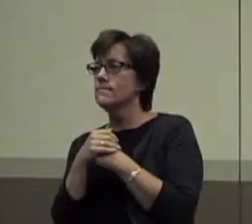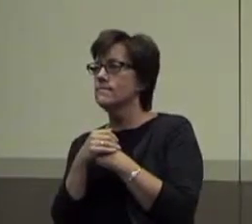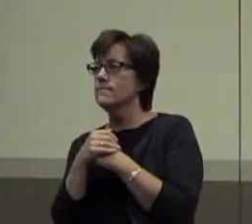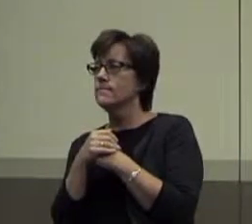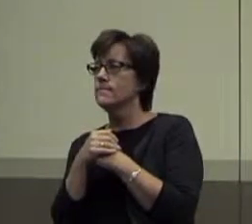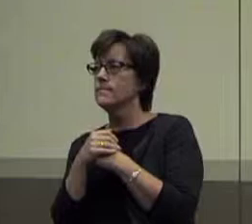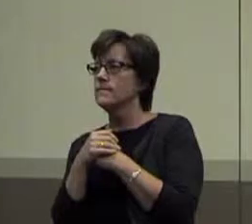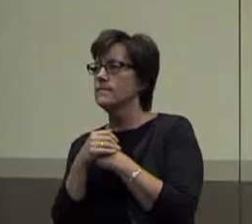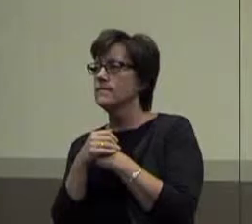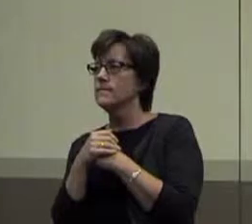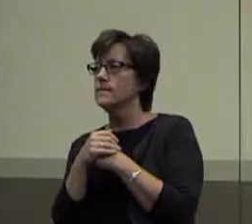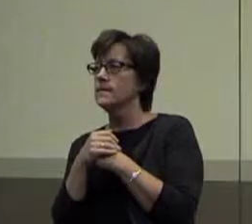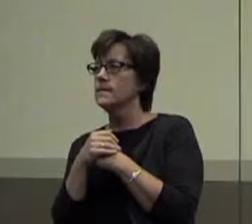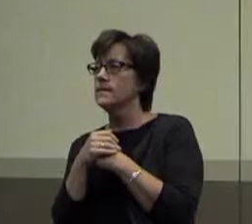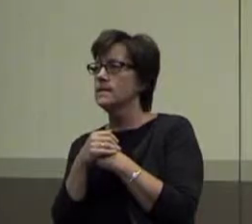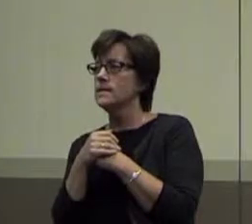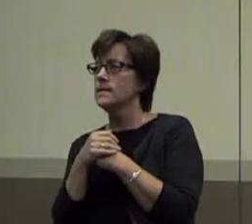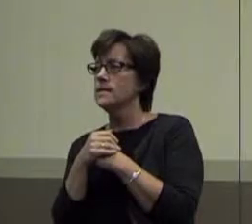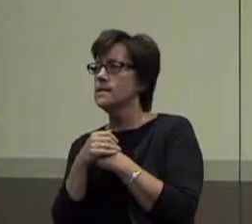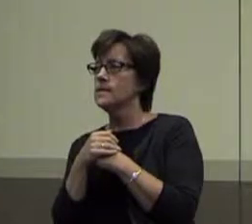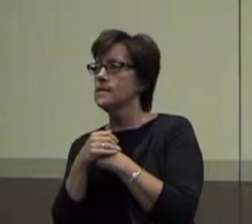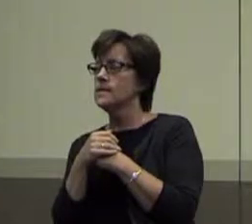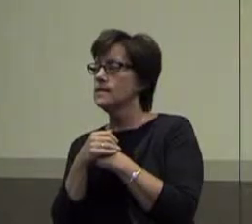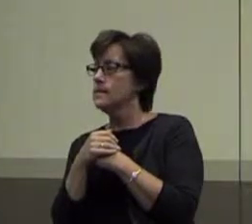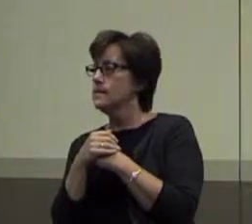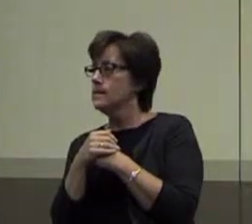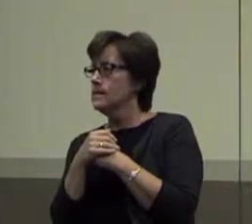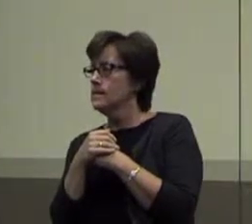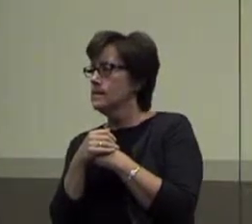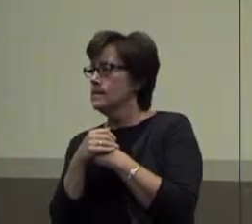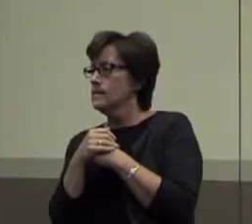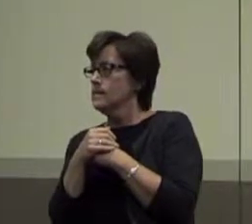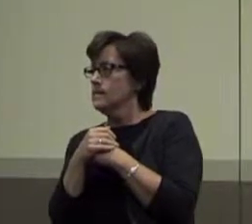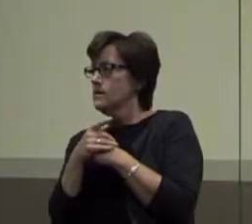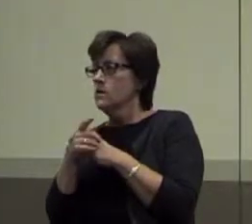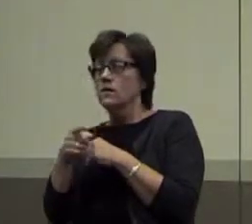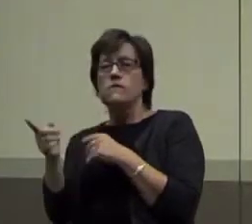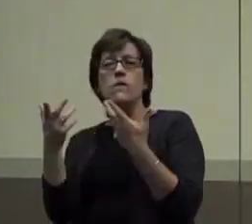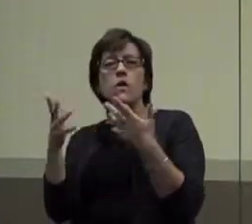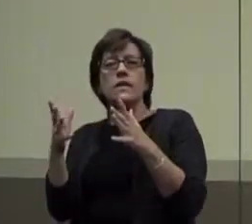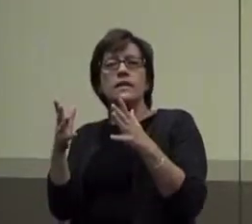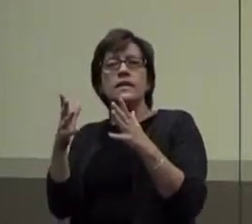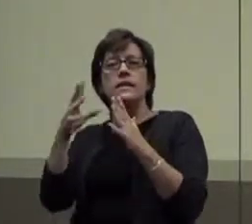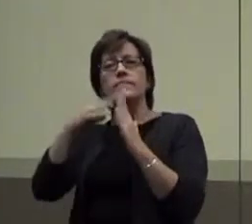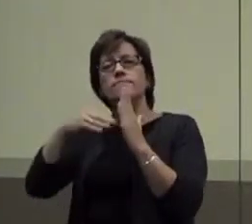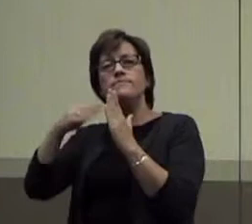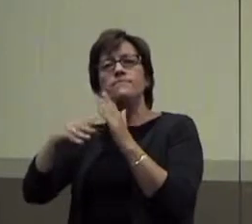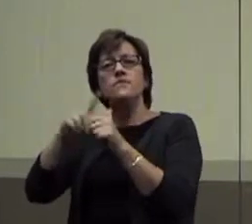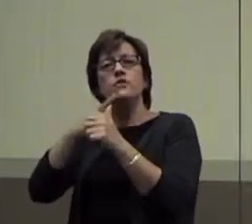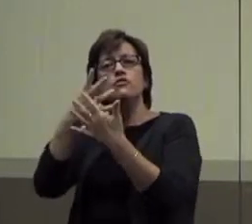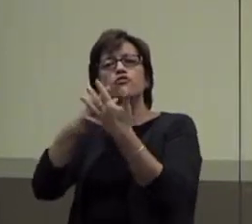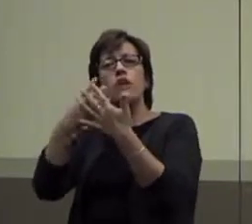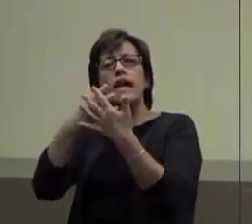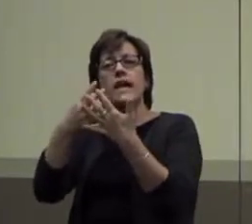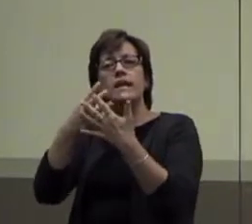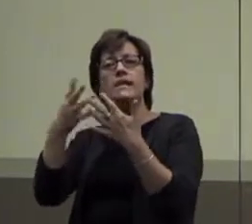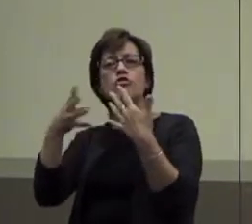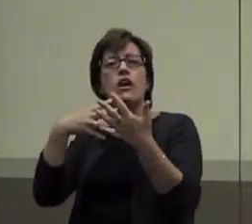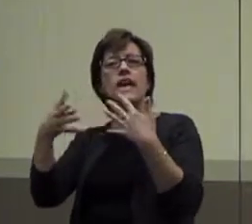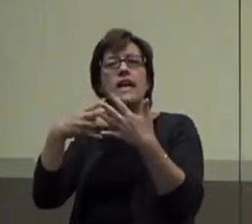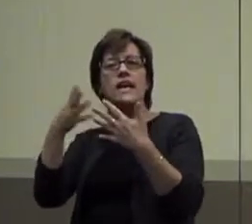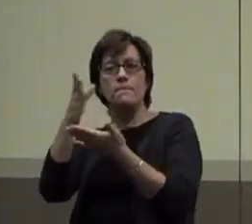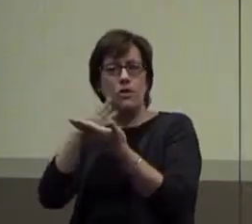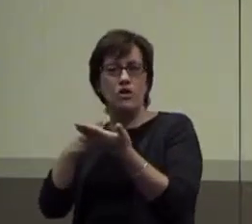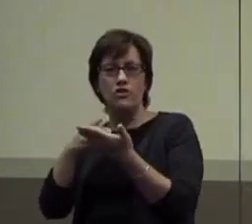Okay, and they've already completed that first gray part, okay, but you can see